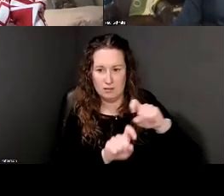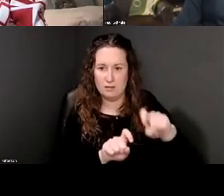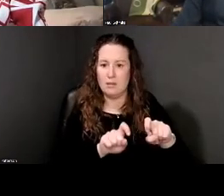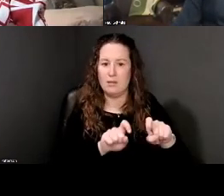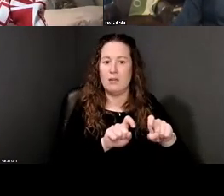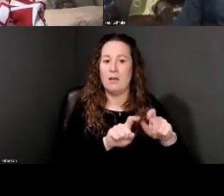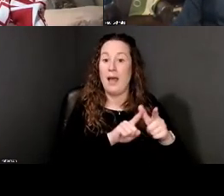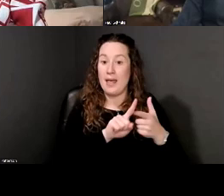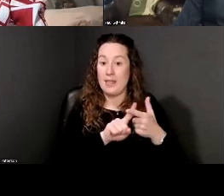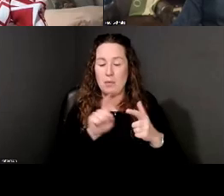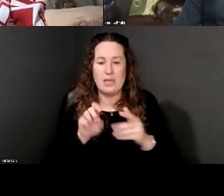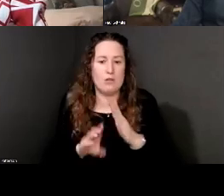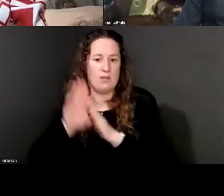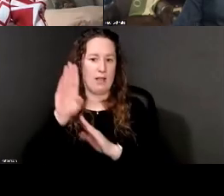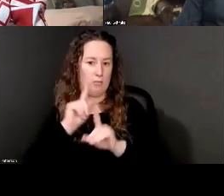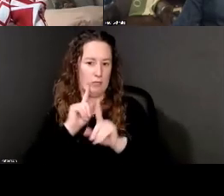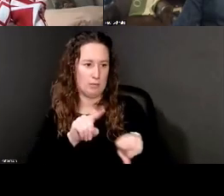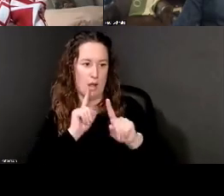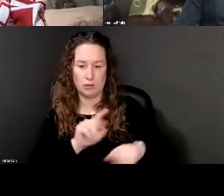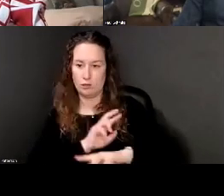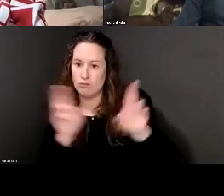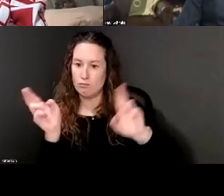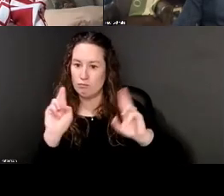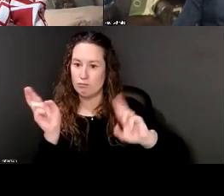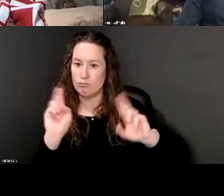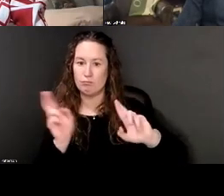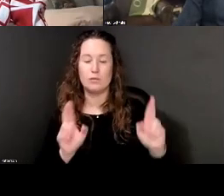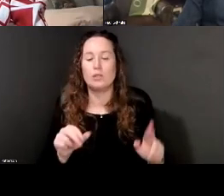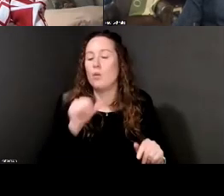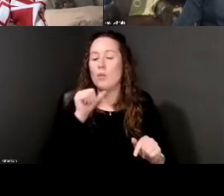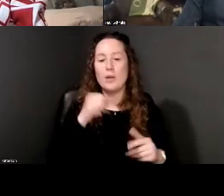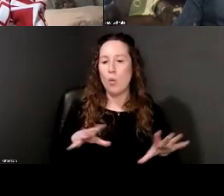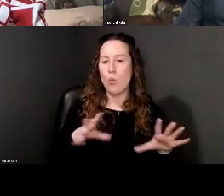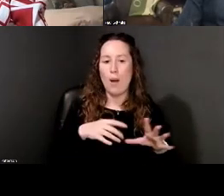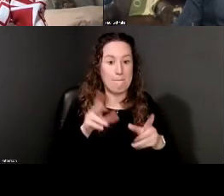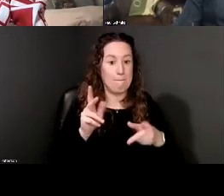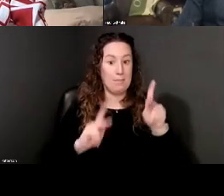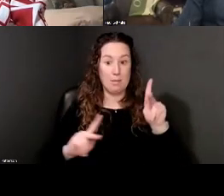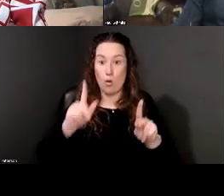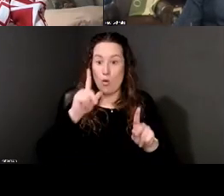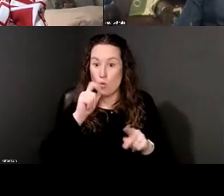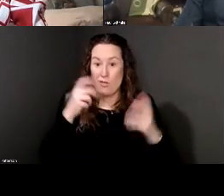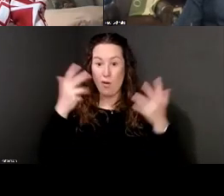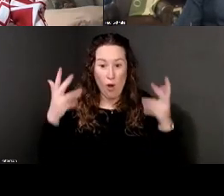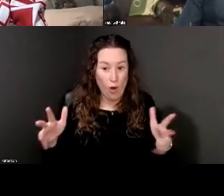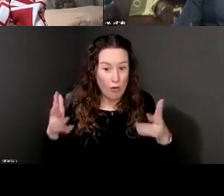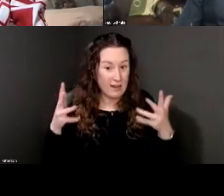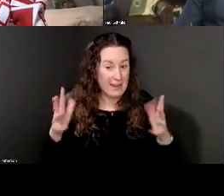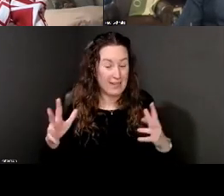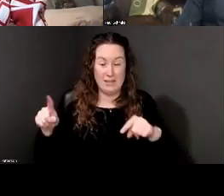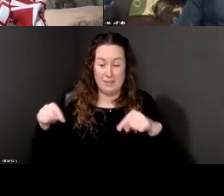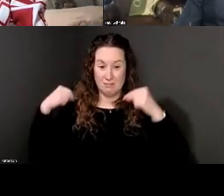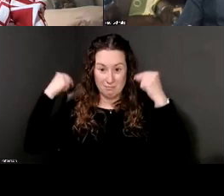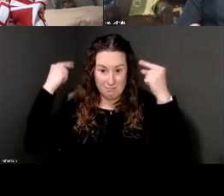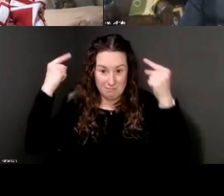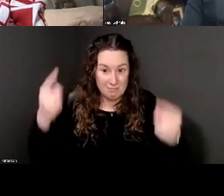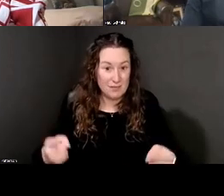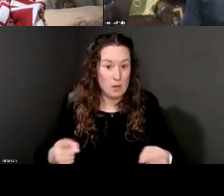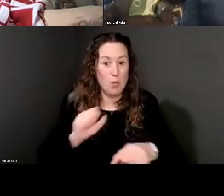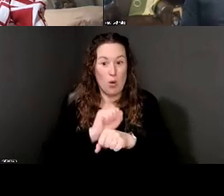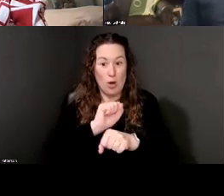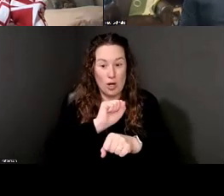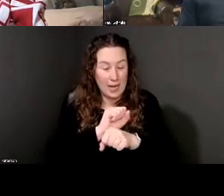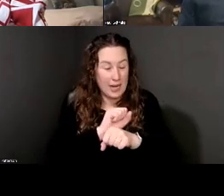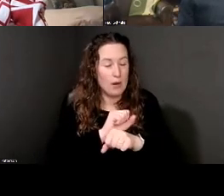some responses to that so that you don't lose the people that have already come into the circle and are trying to do